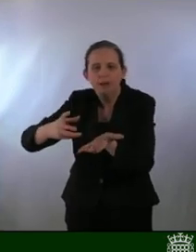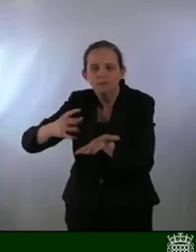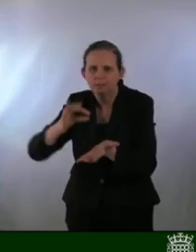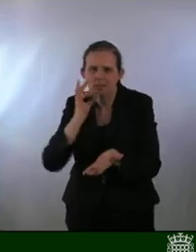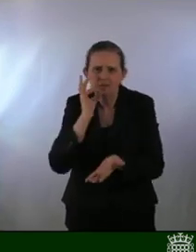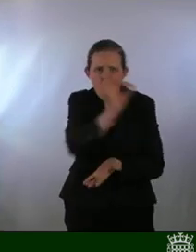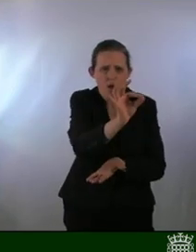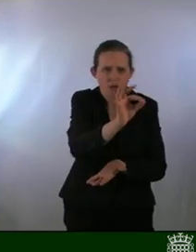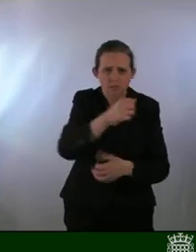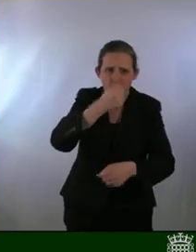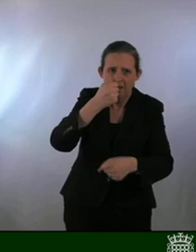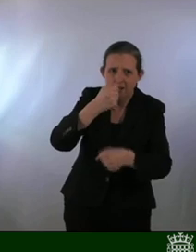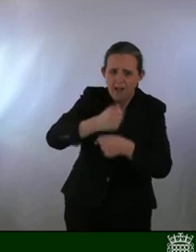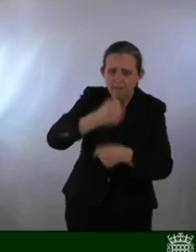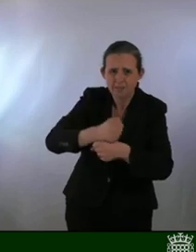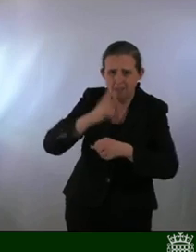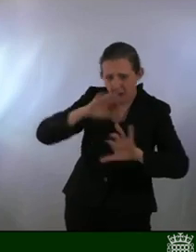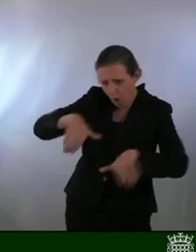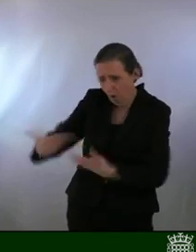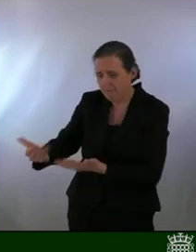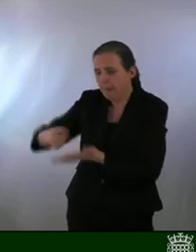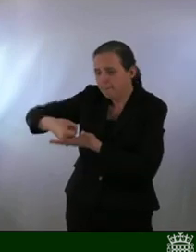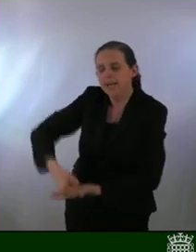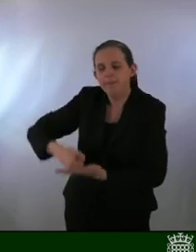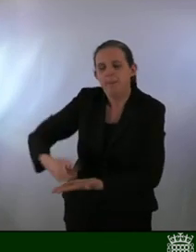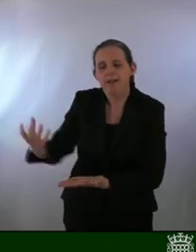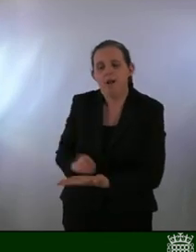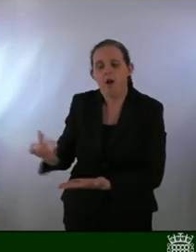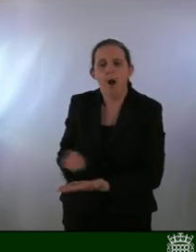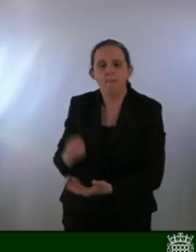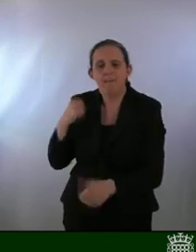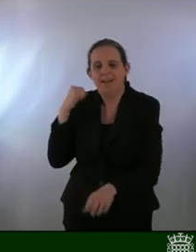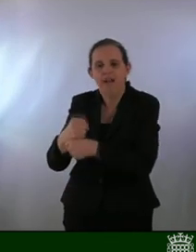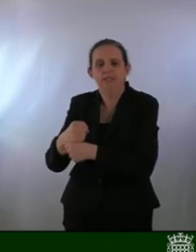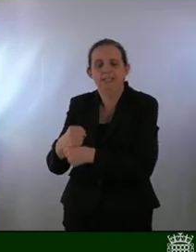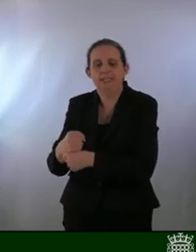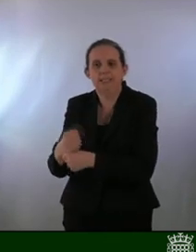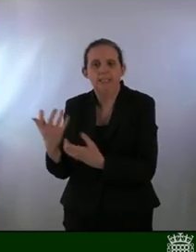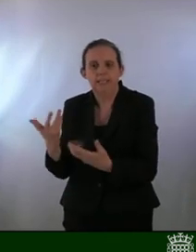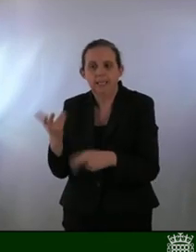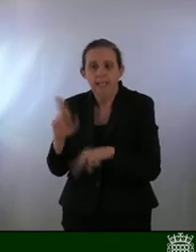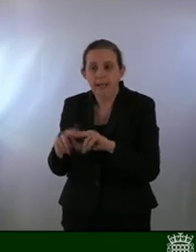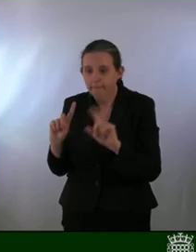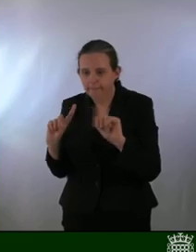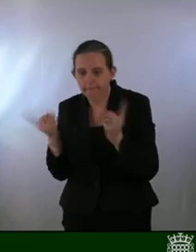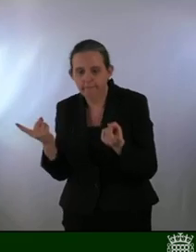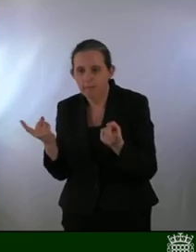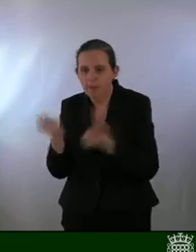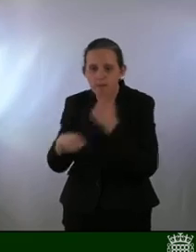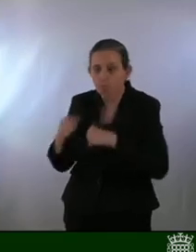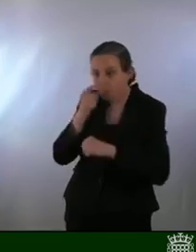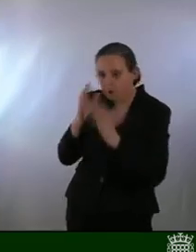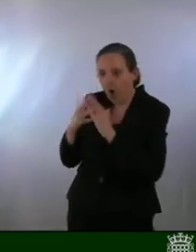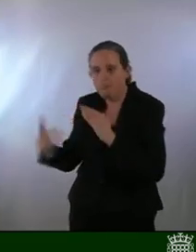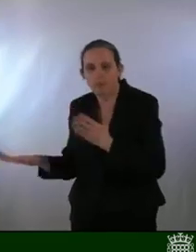those people some sort of minimum income guarantee, they will very quickly be in the area of repossession and